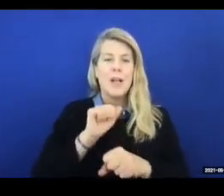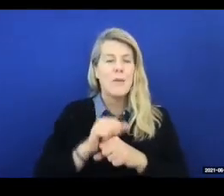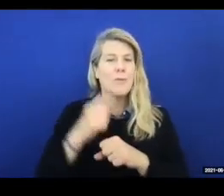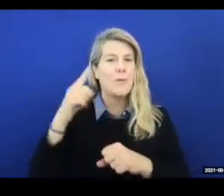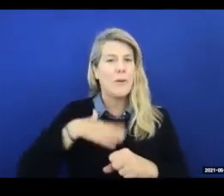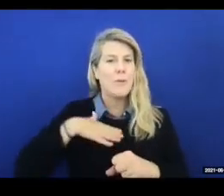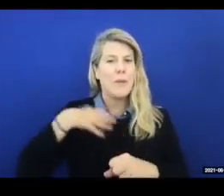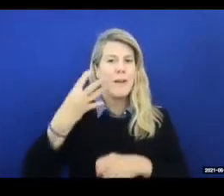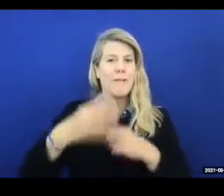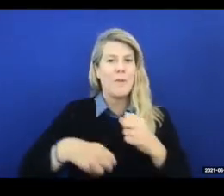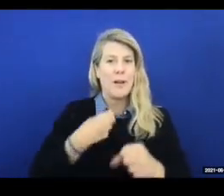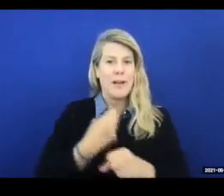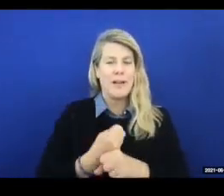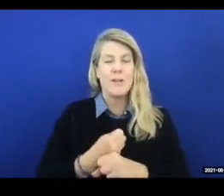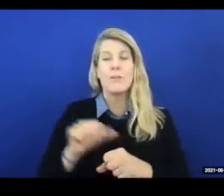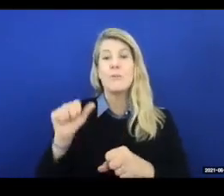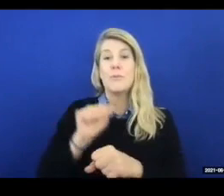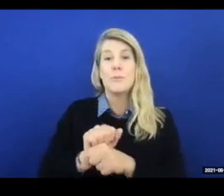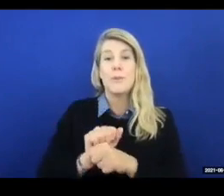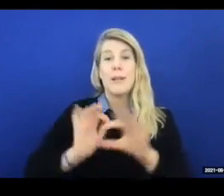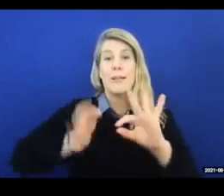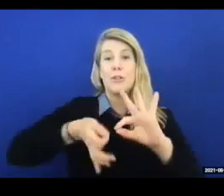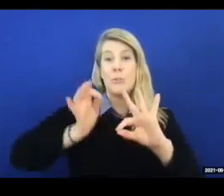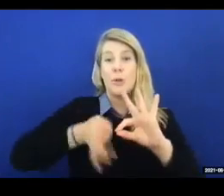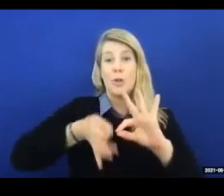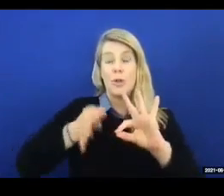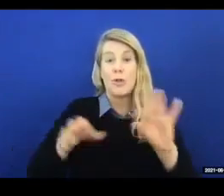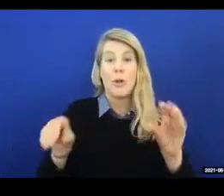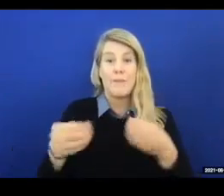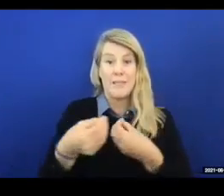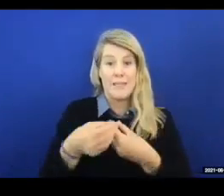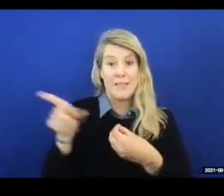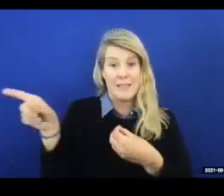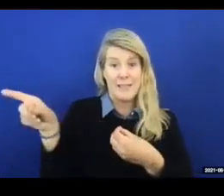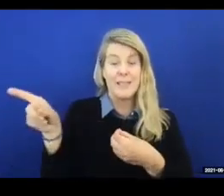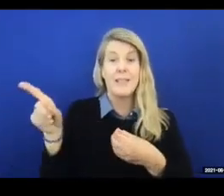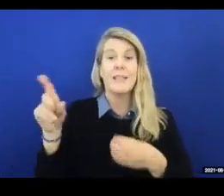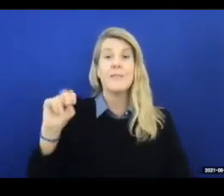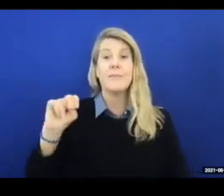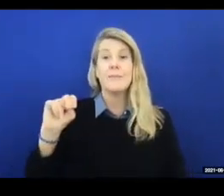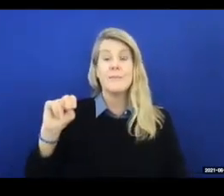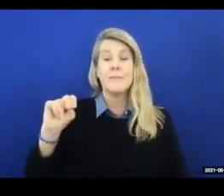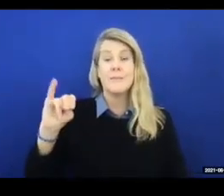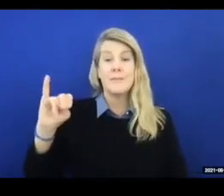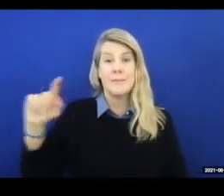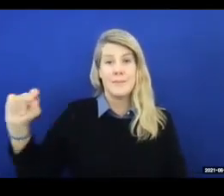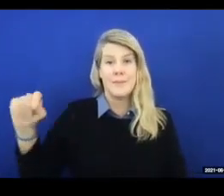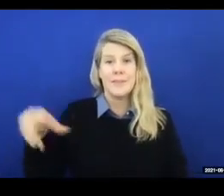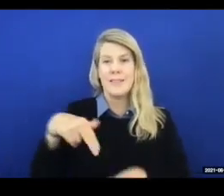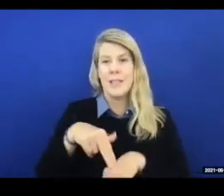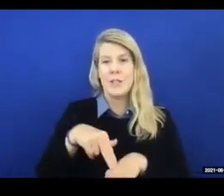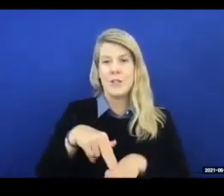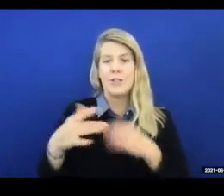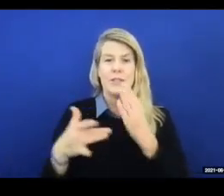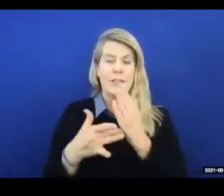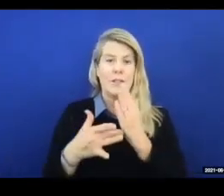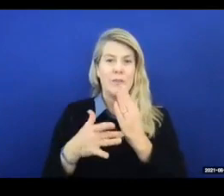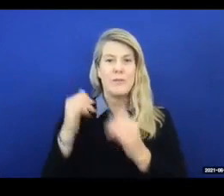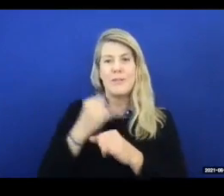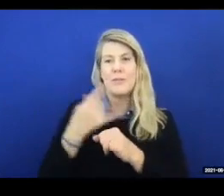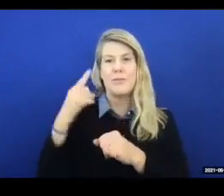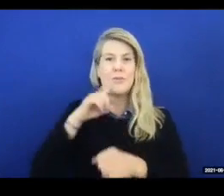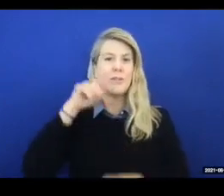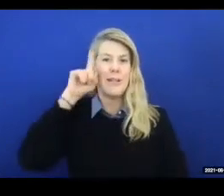my campus job for my entire 4 years was working at the interpreter's office at the National Technical Institute for the Deaf, our sister